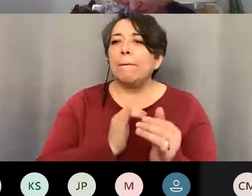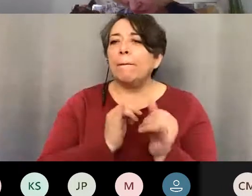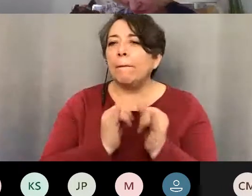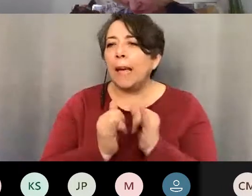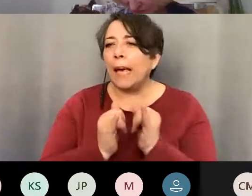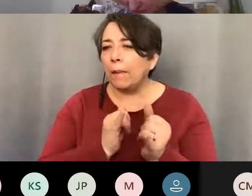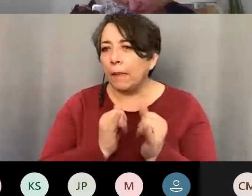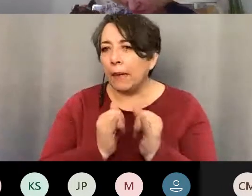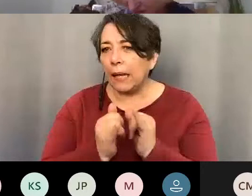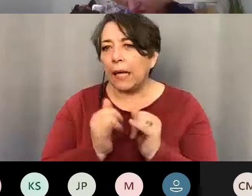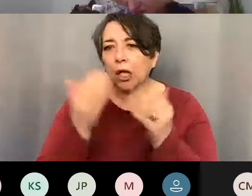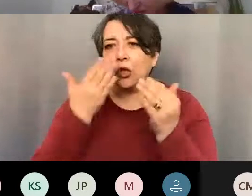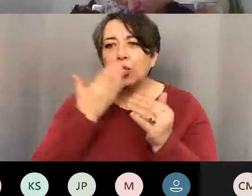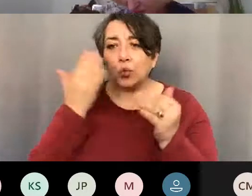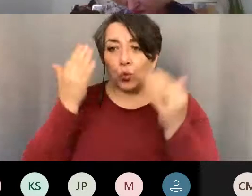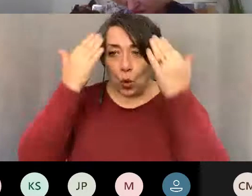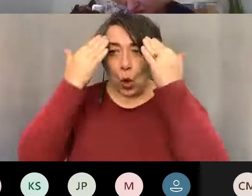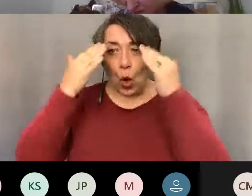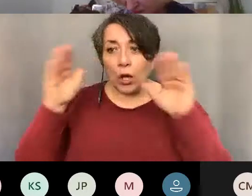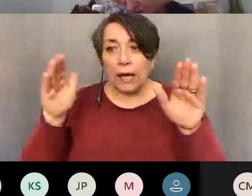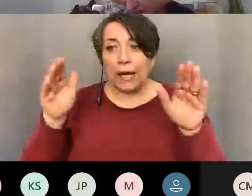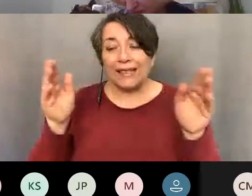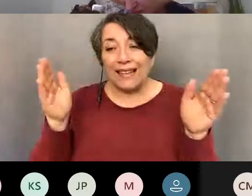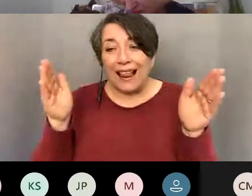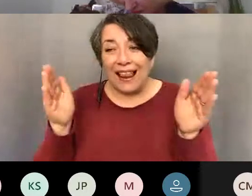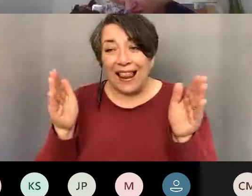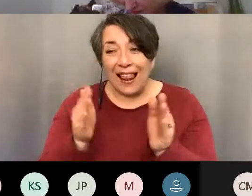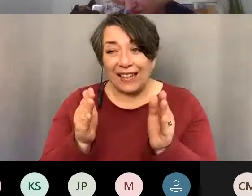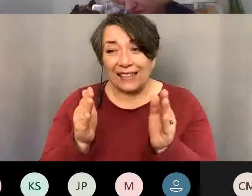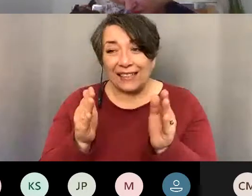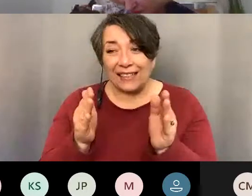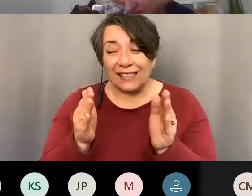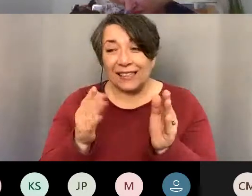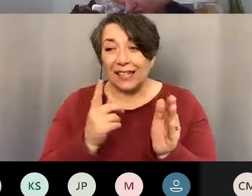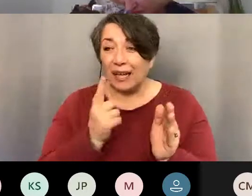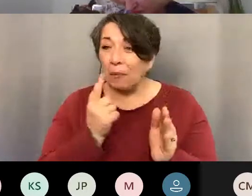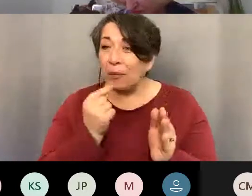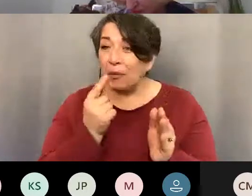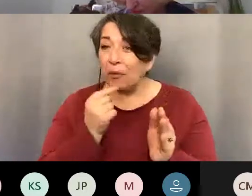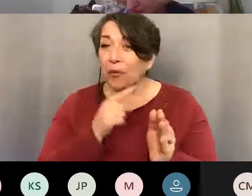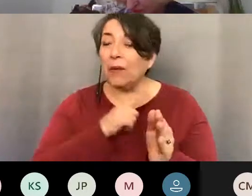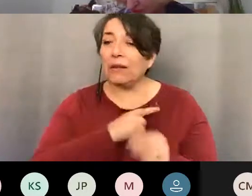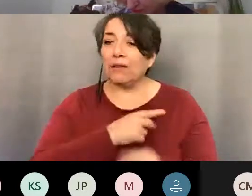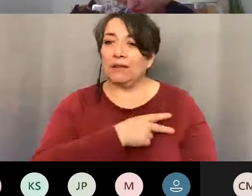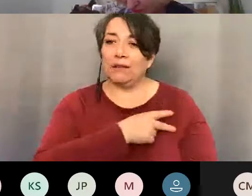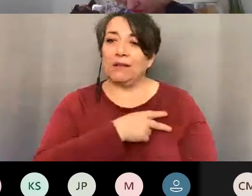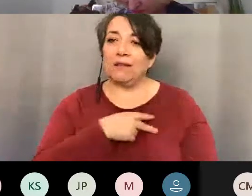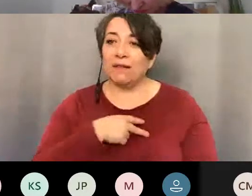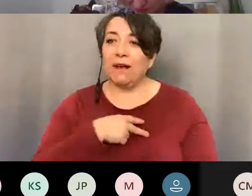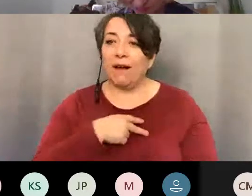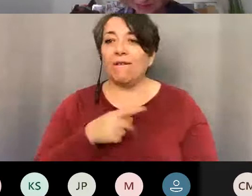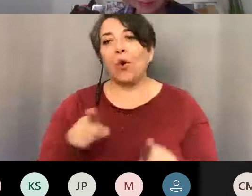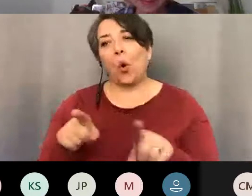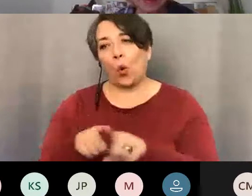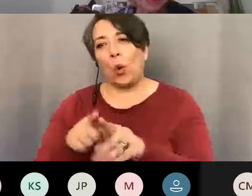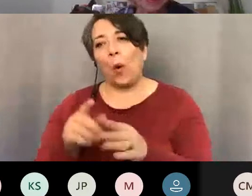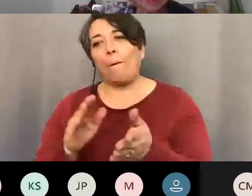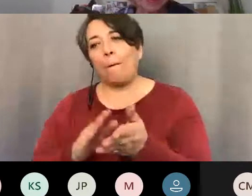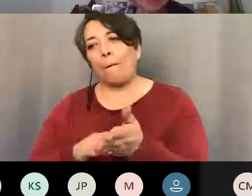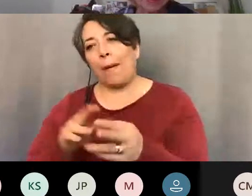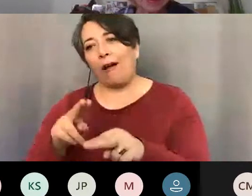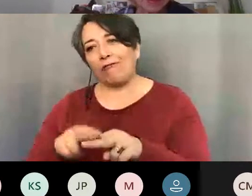capacity operating during a school holiday, because obviously a lot of our staff are parents as well and want to